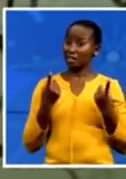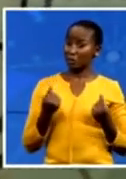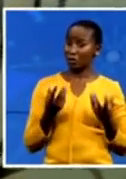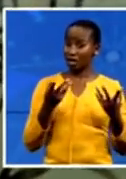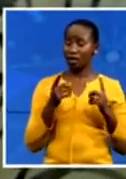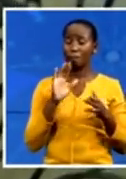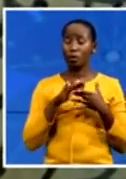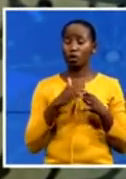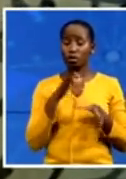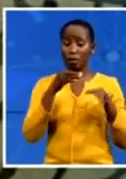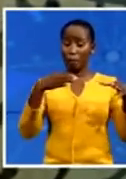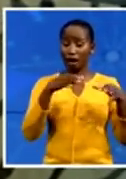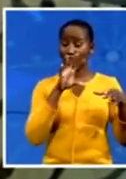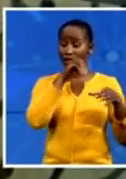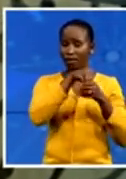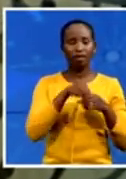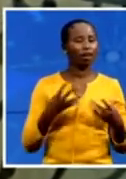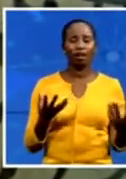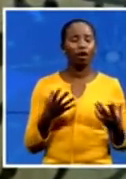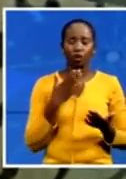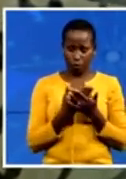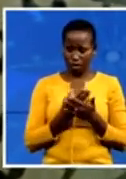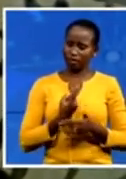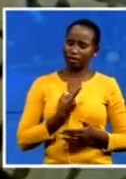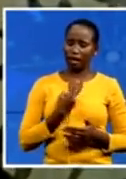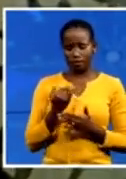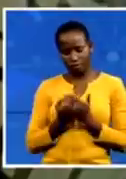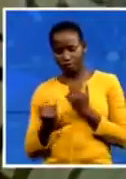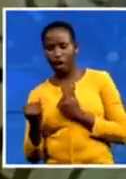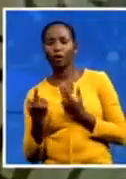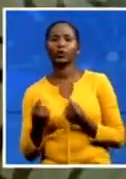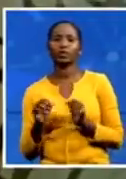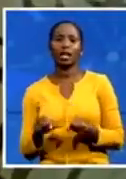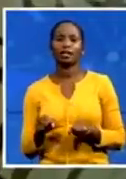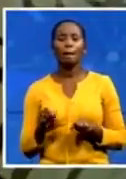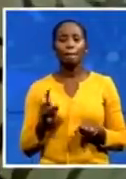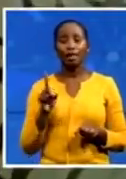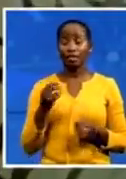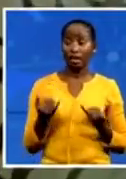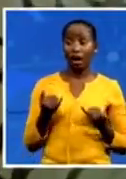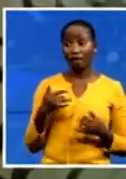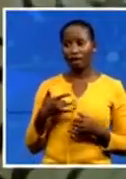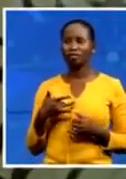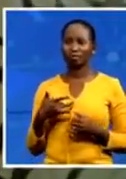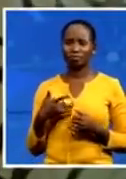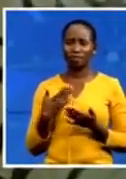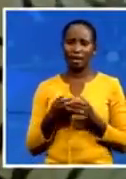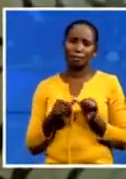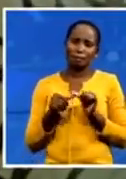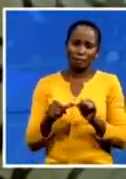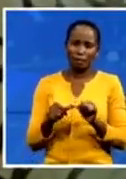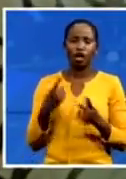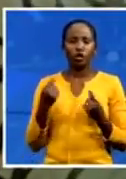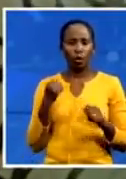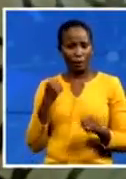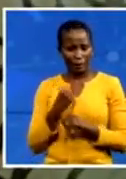scope to do that. But right now, I feel as though it would be disingenuous for me to continue serving as a member of the legislature, earning a salary from